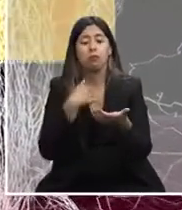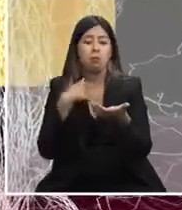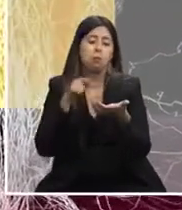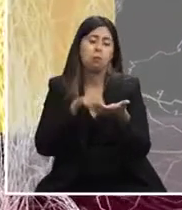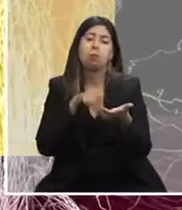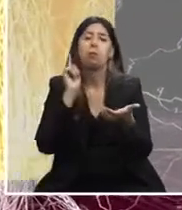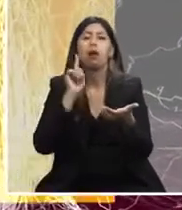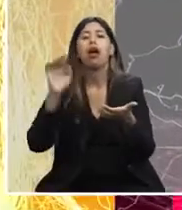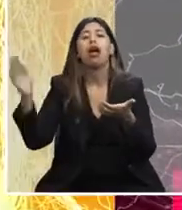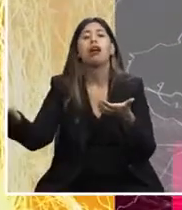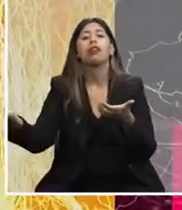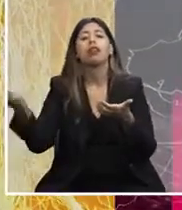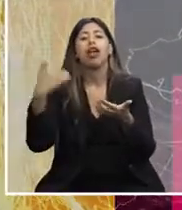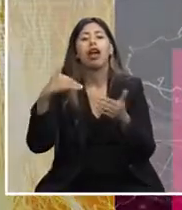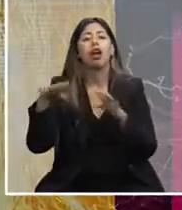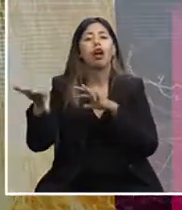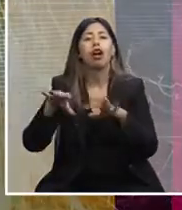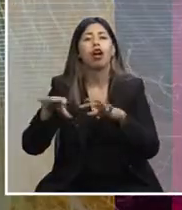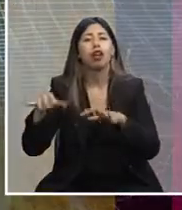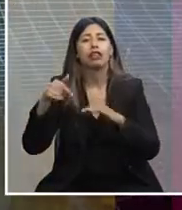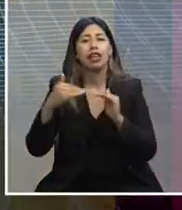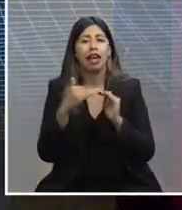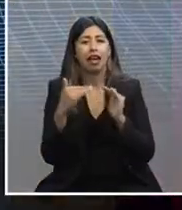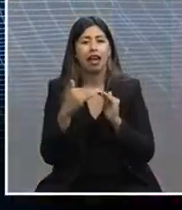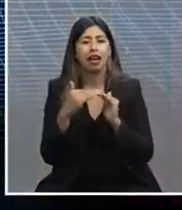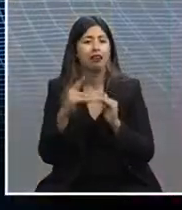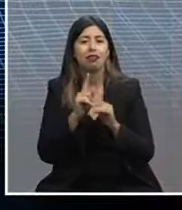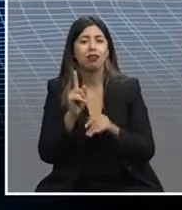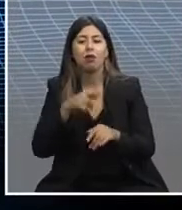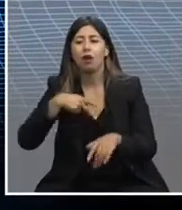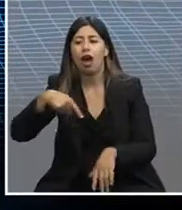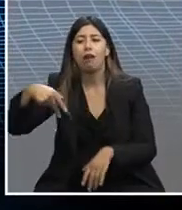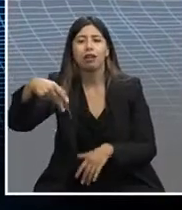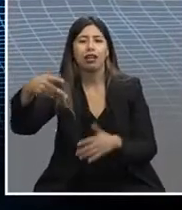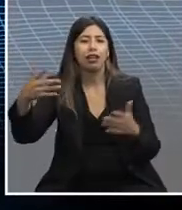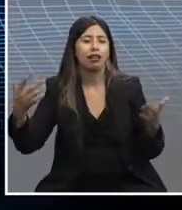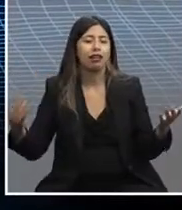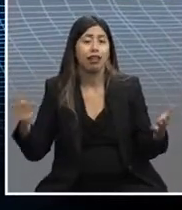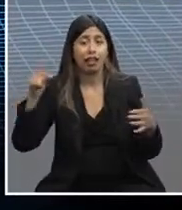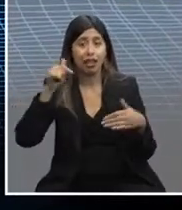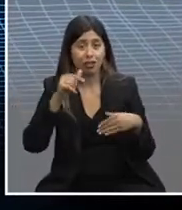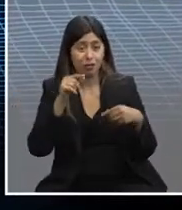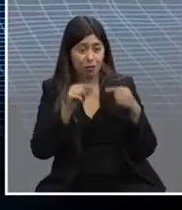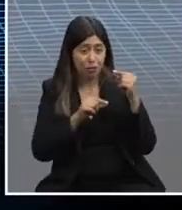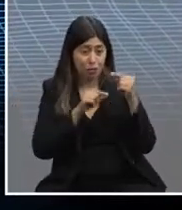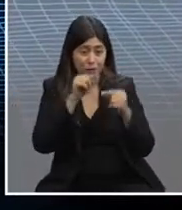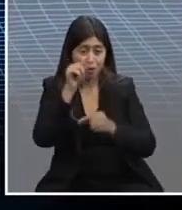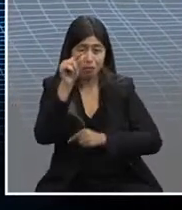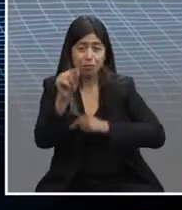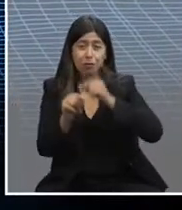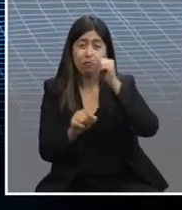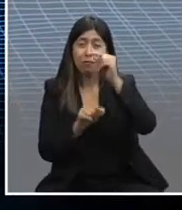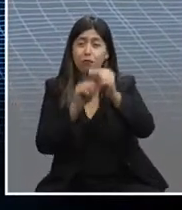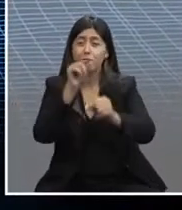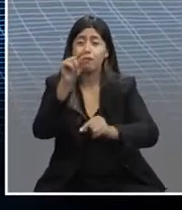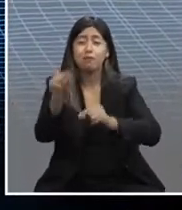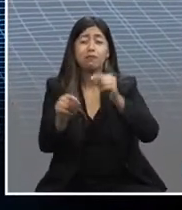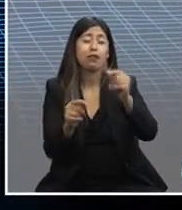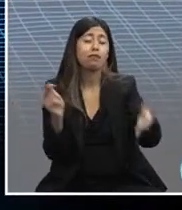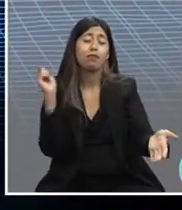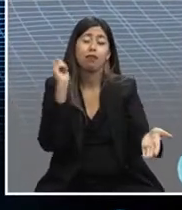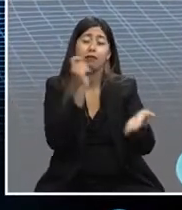gargantuan consumption of raw materials and unfortunately pathologies caused by a sedentary lifestyle, such as